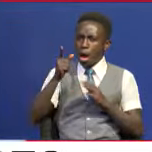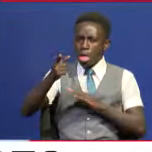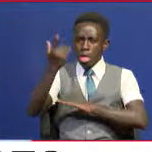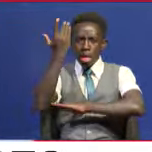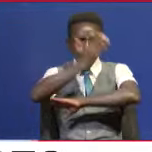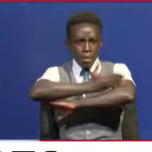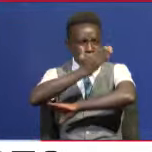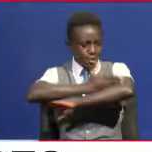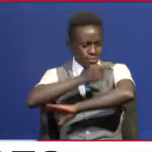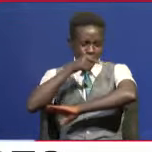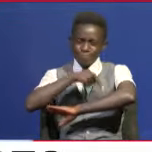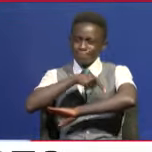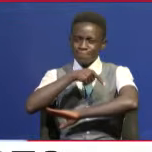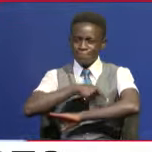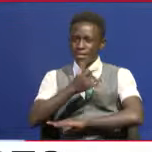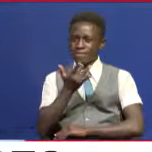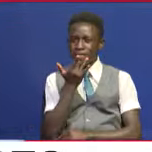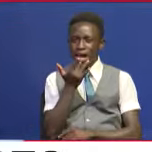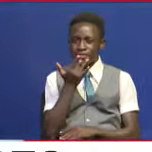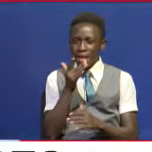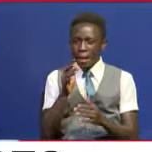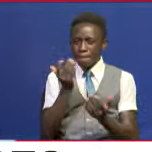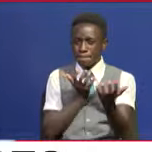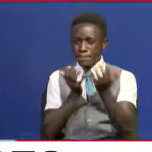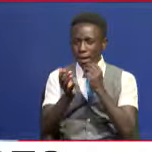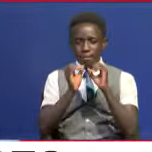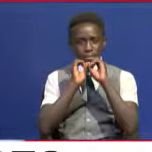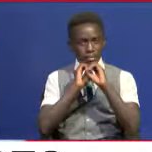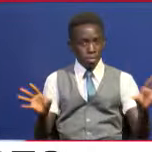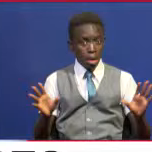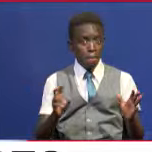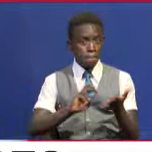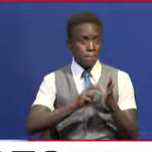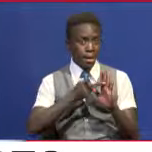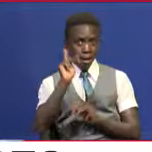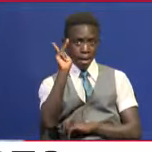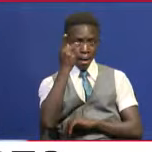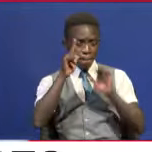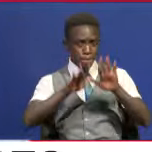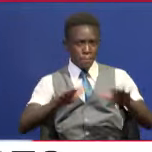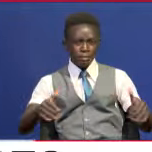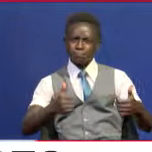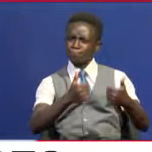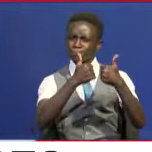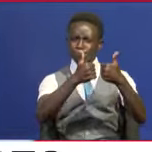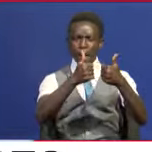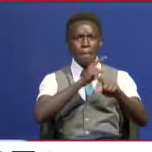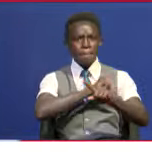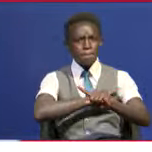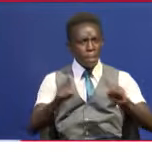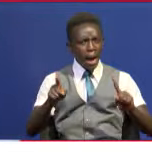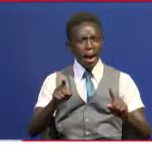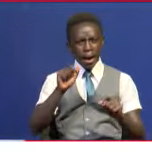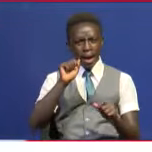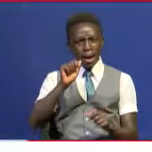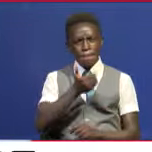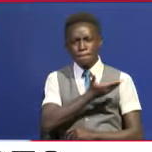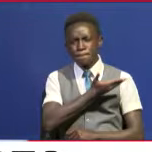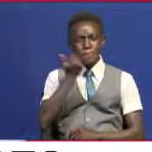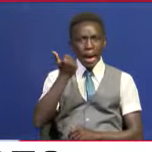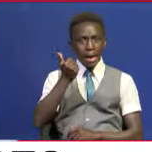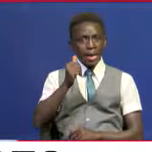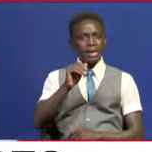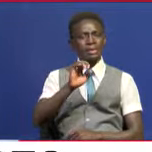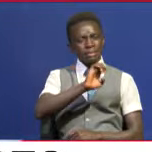to business. And so the Kenyan market is great, but even greater is the East African market. And even greater